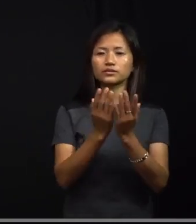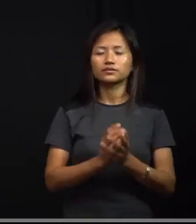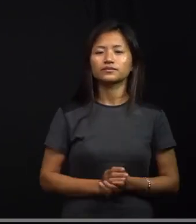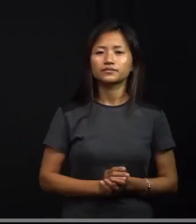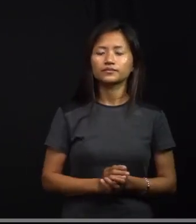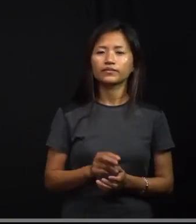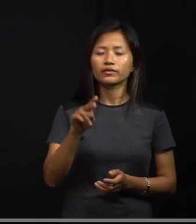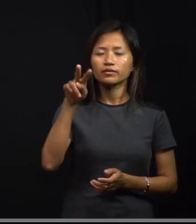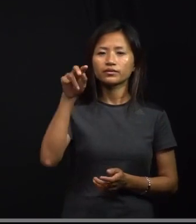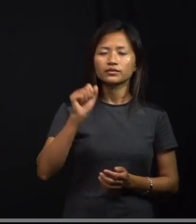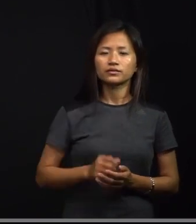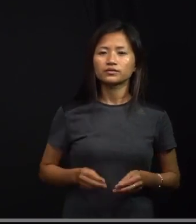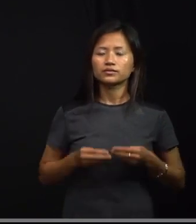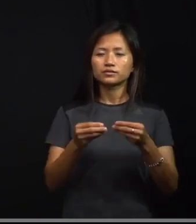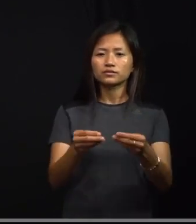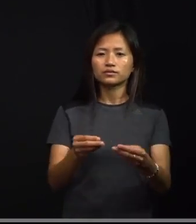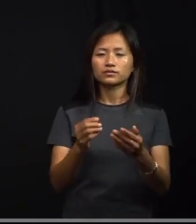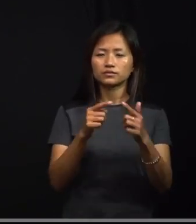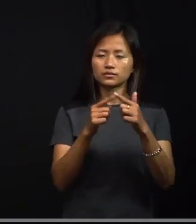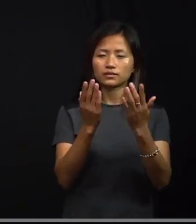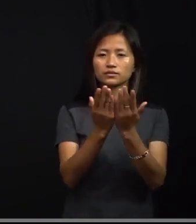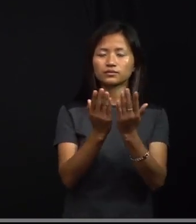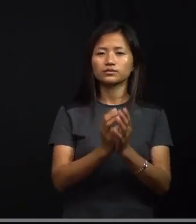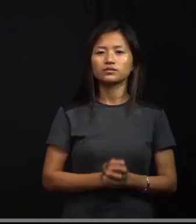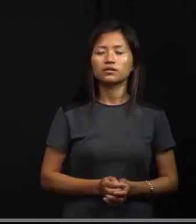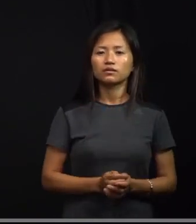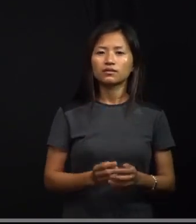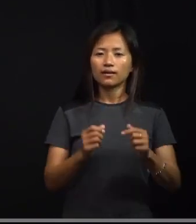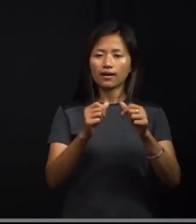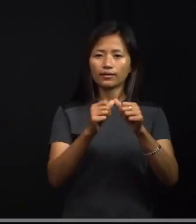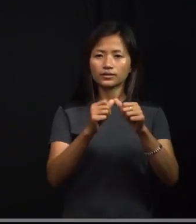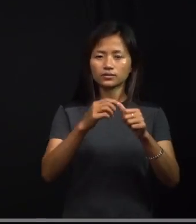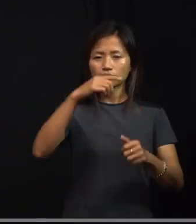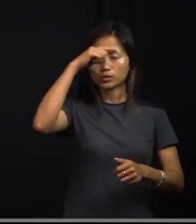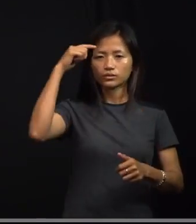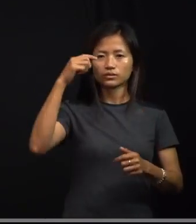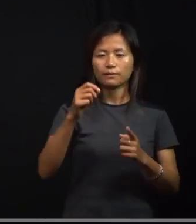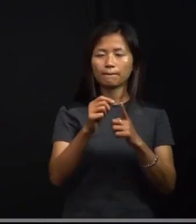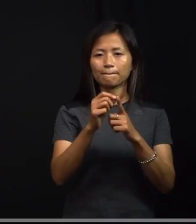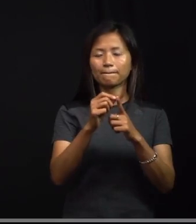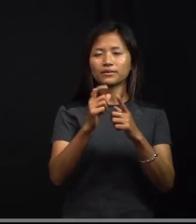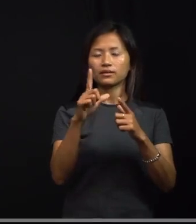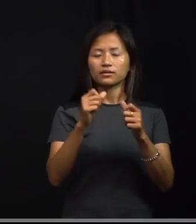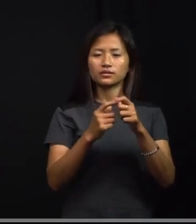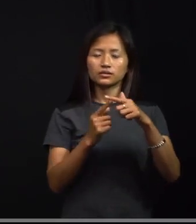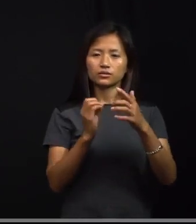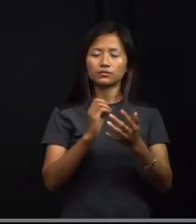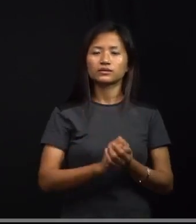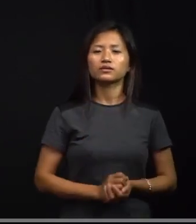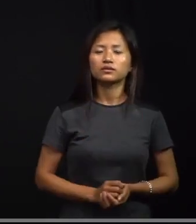the definitions that are given in your textbook are given by Aristotle, Plato, John